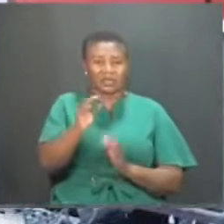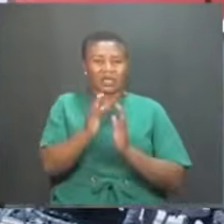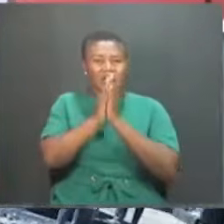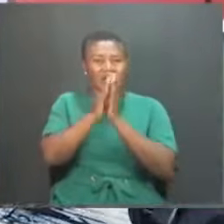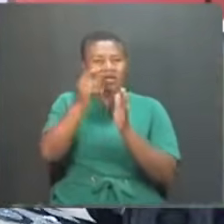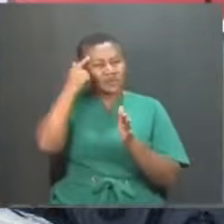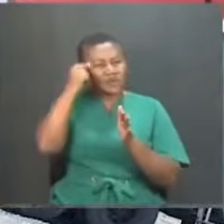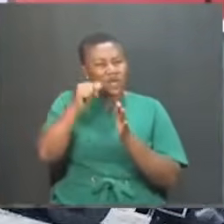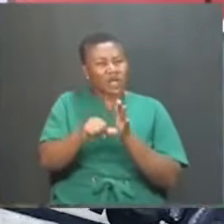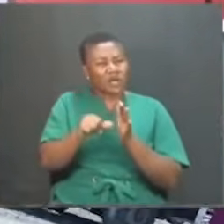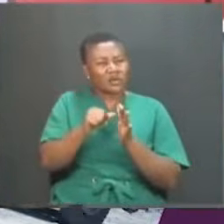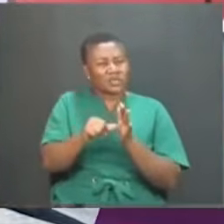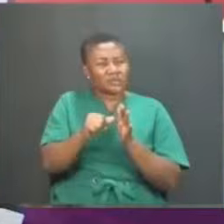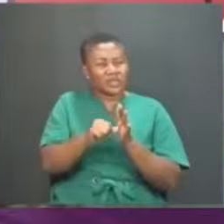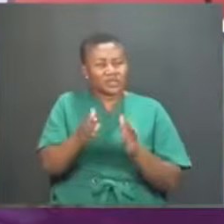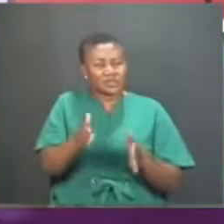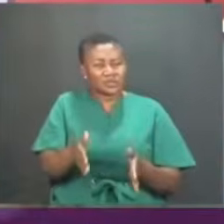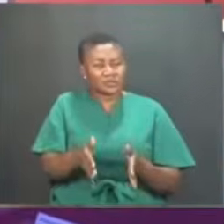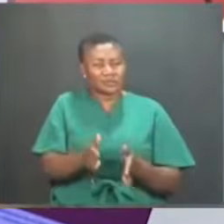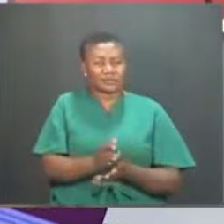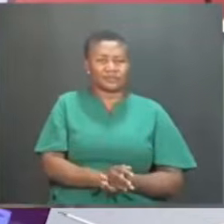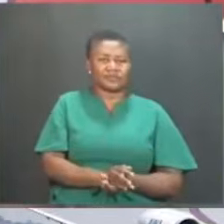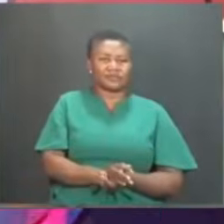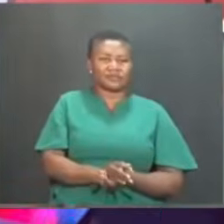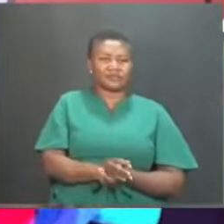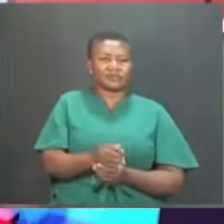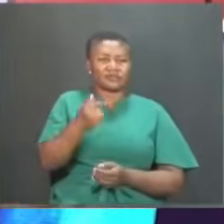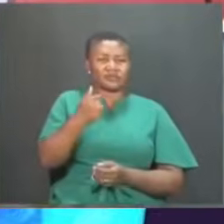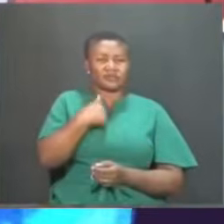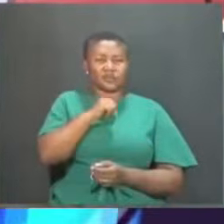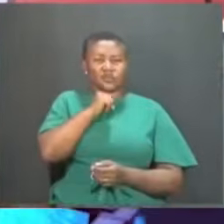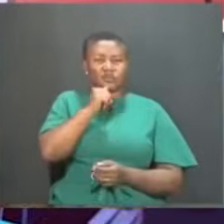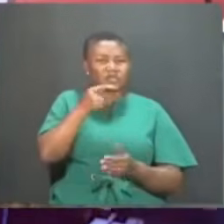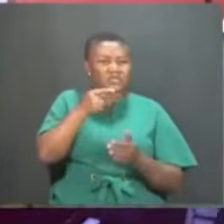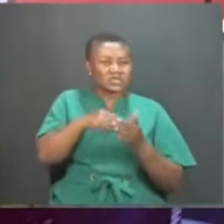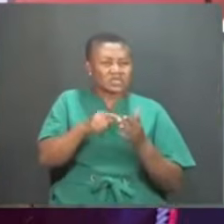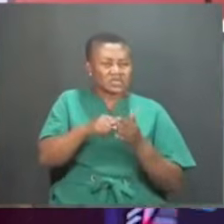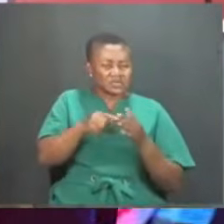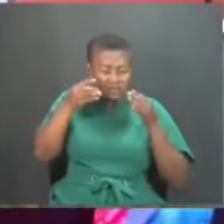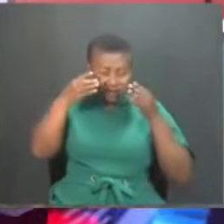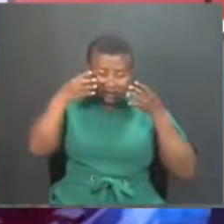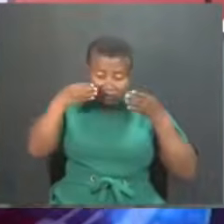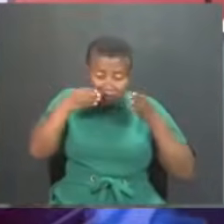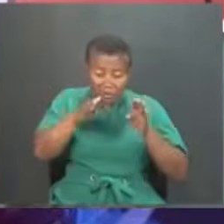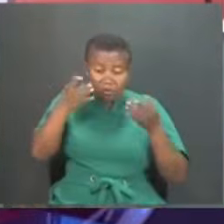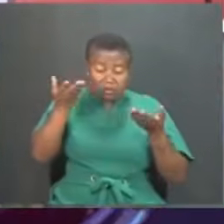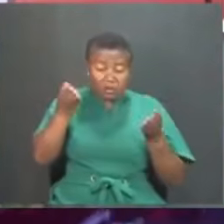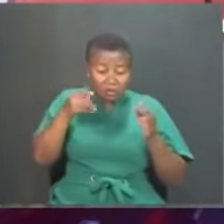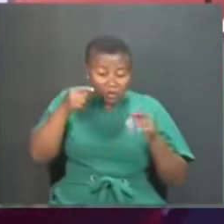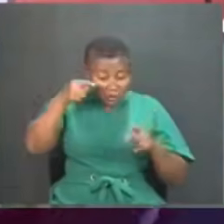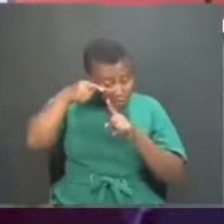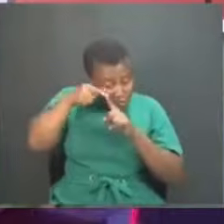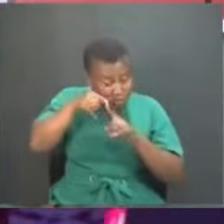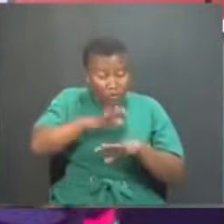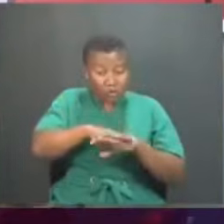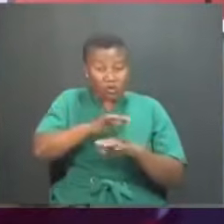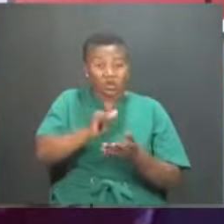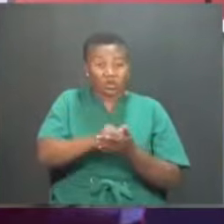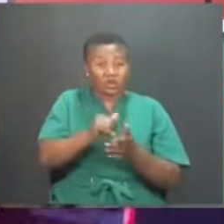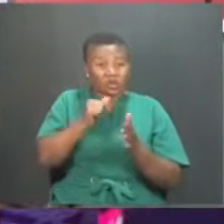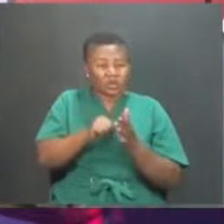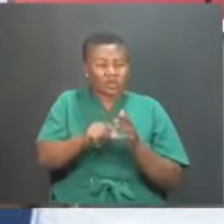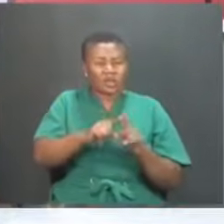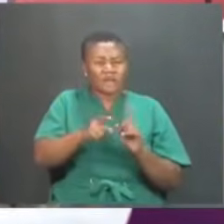accountability. Mr. Speaker, I am not just looking at accountability. I'm looking at an overhaul of